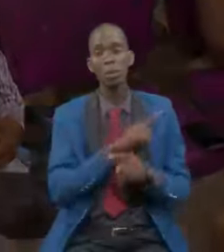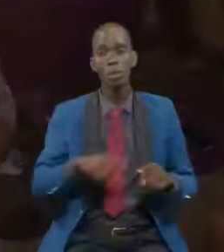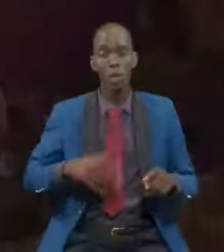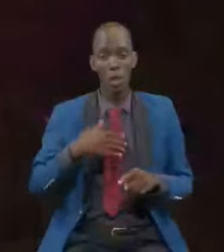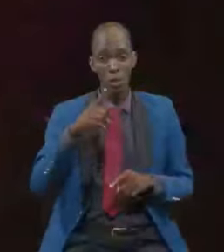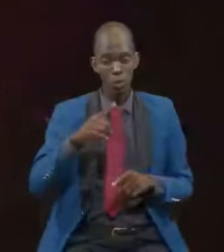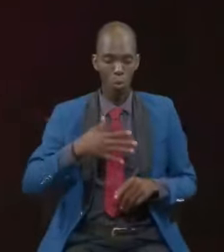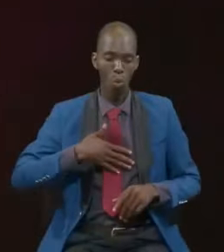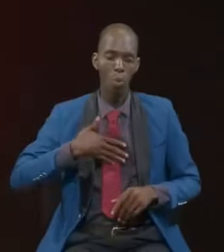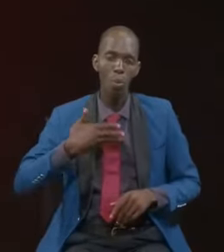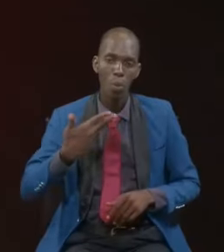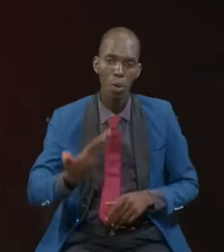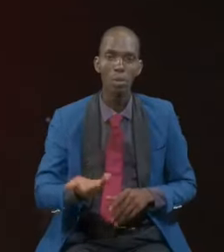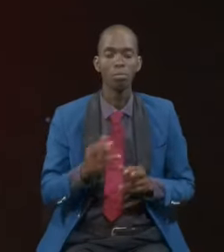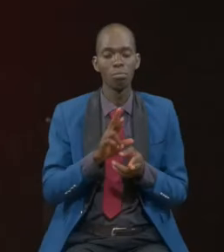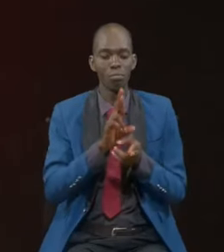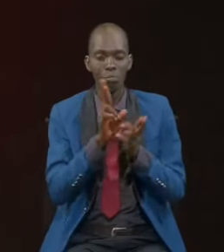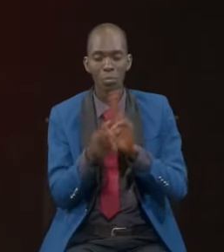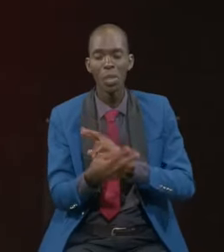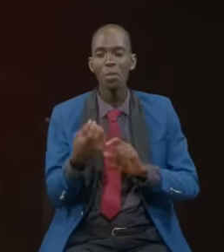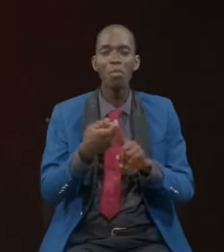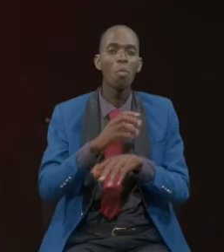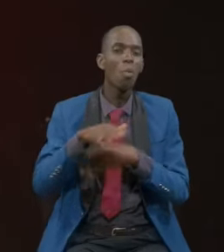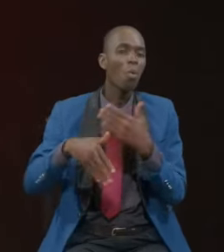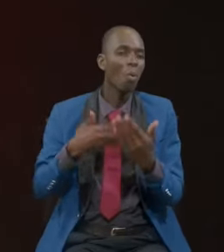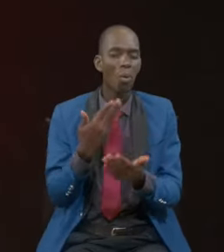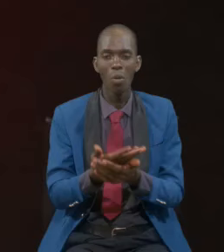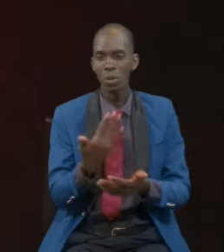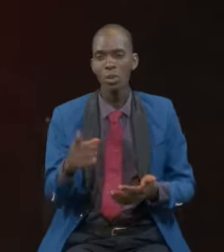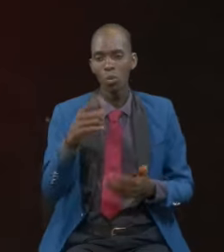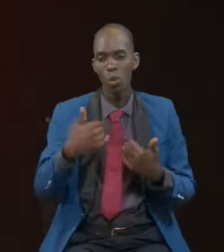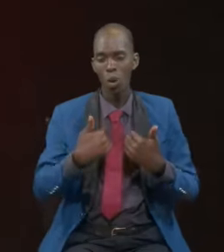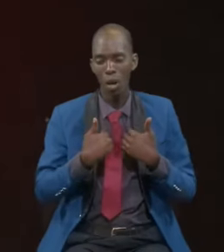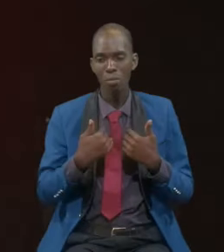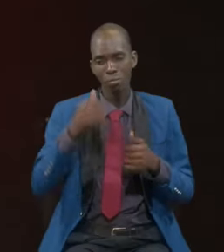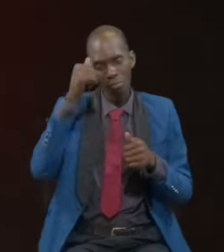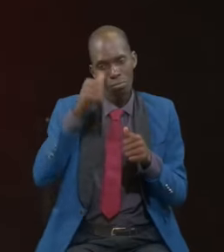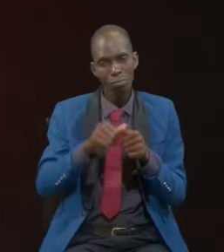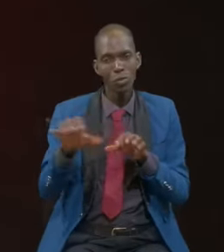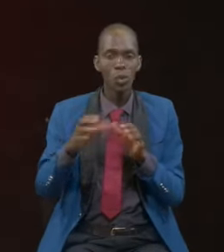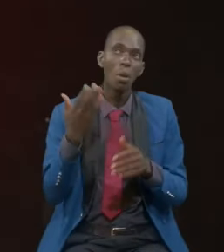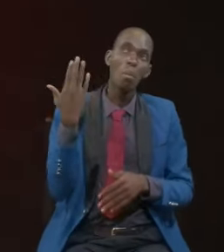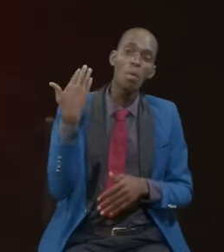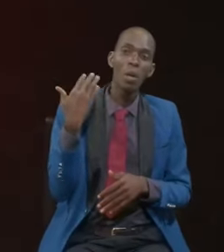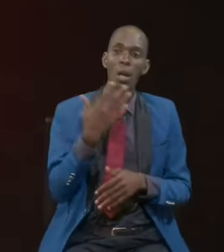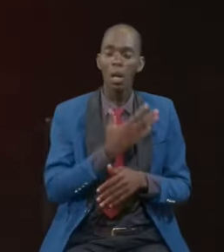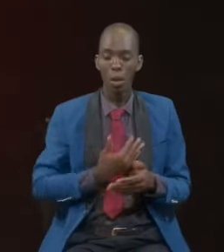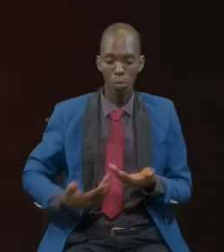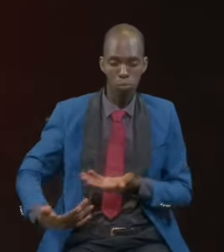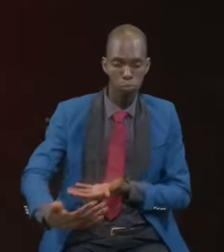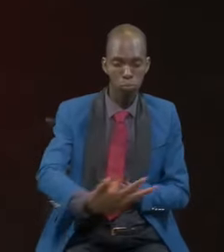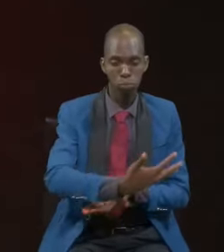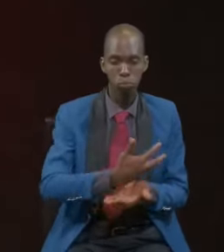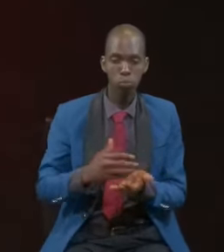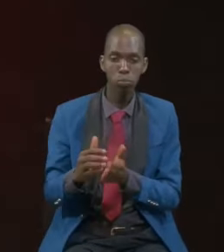deliberately repent of everything you remember you have done, and you bundle everything together, and you